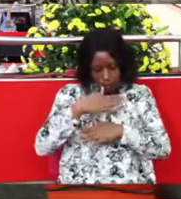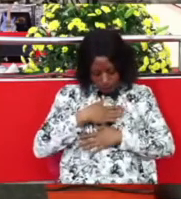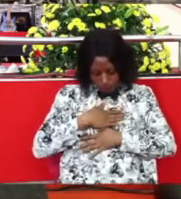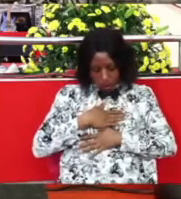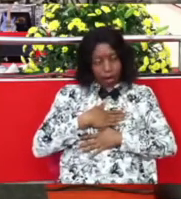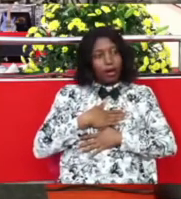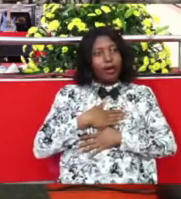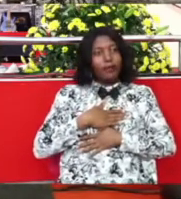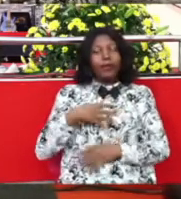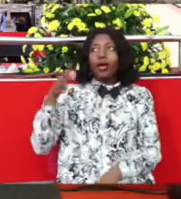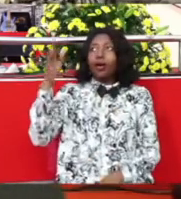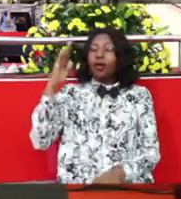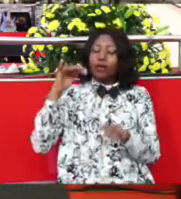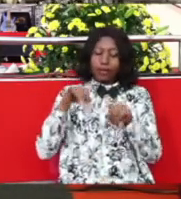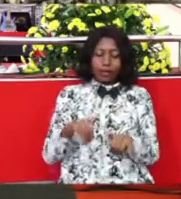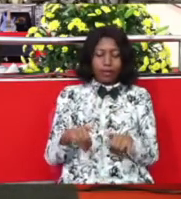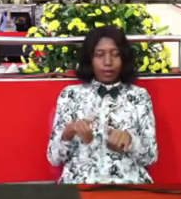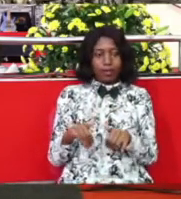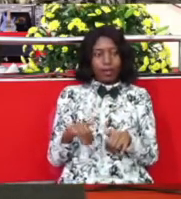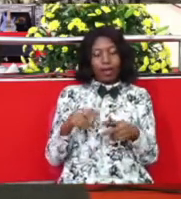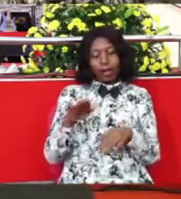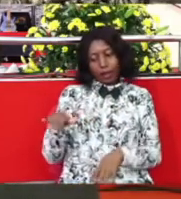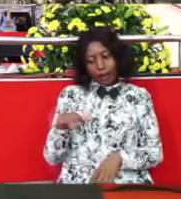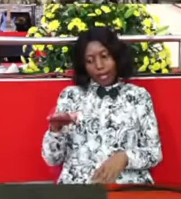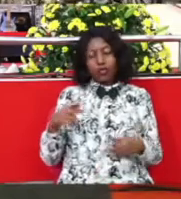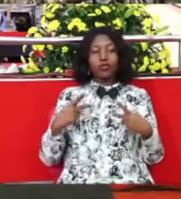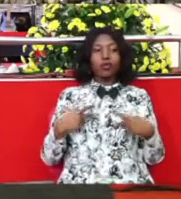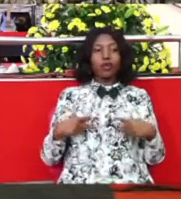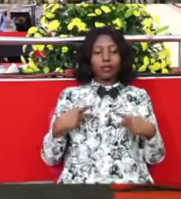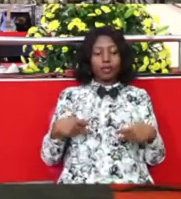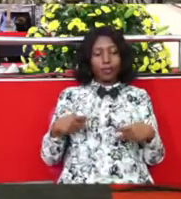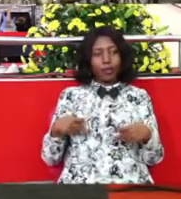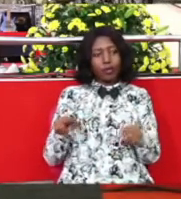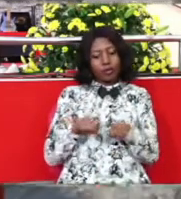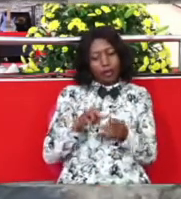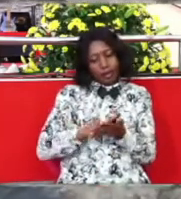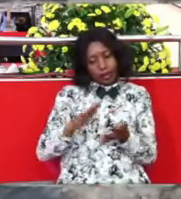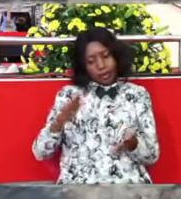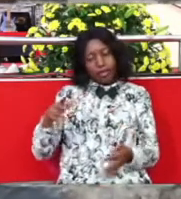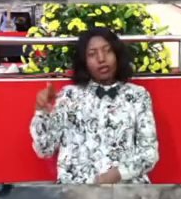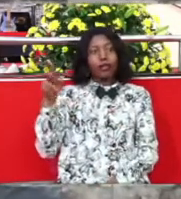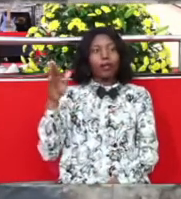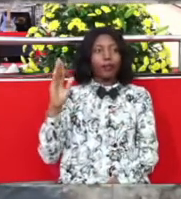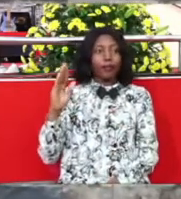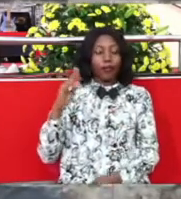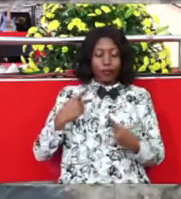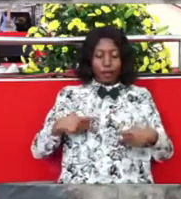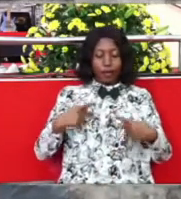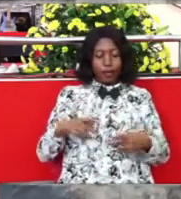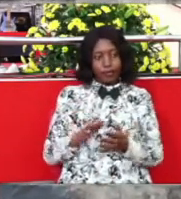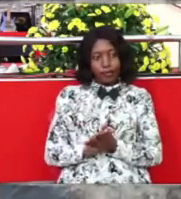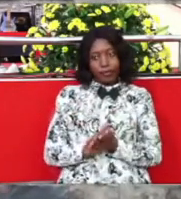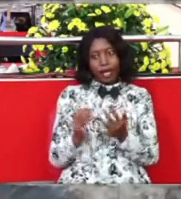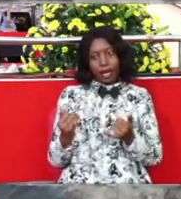He dwells in the praises of his people. Anaishi katika sifa za watu wake. Maybe the next question I would want to ask